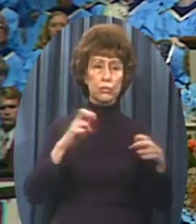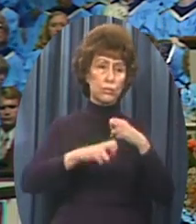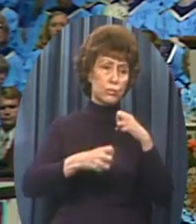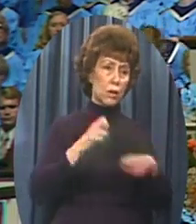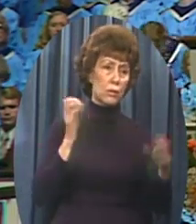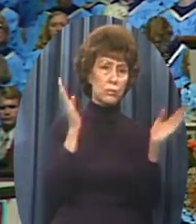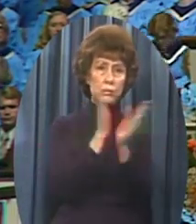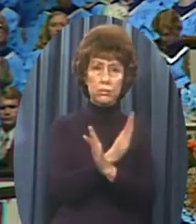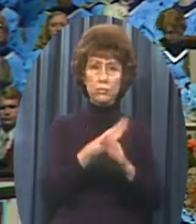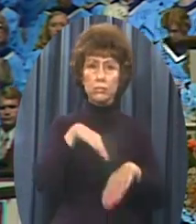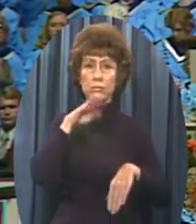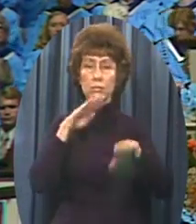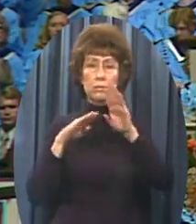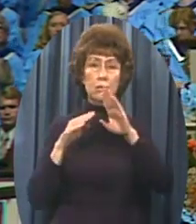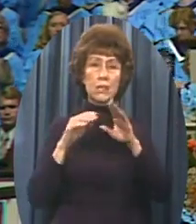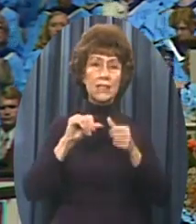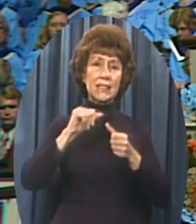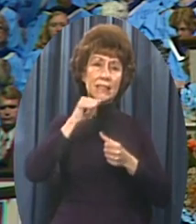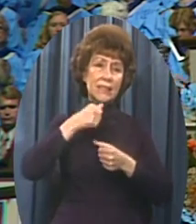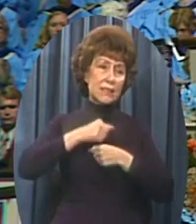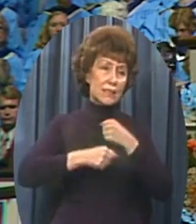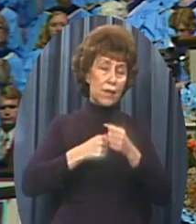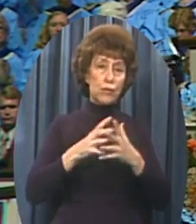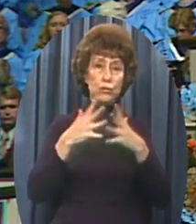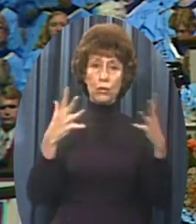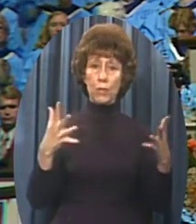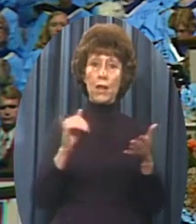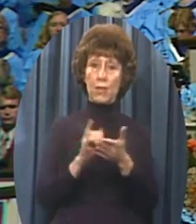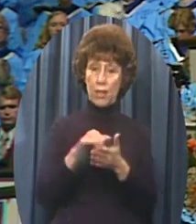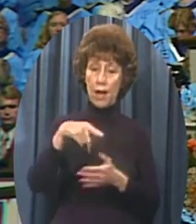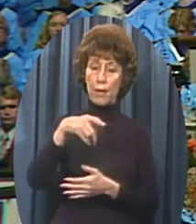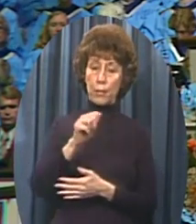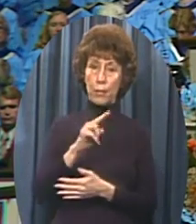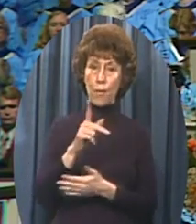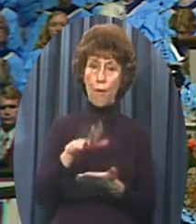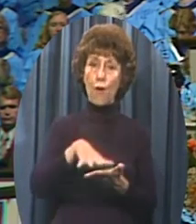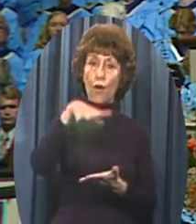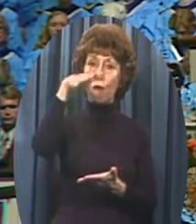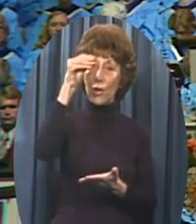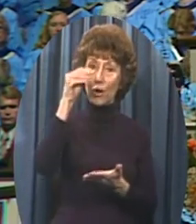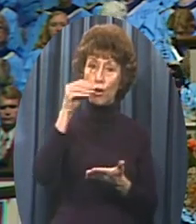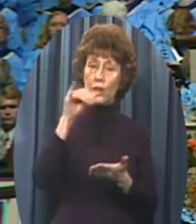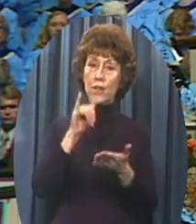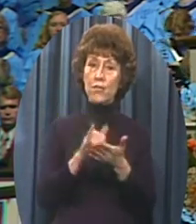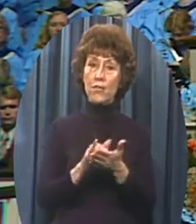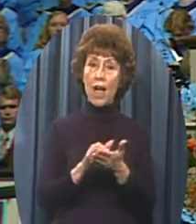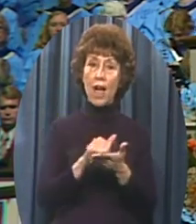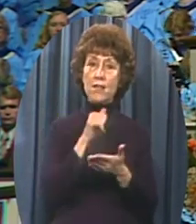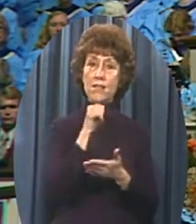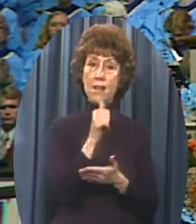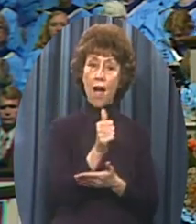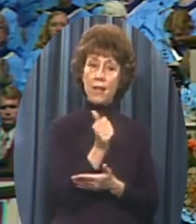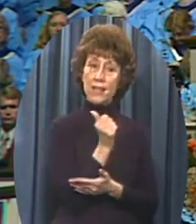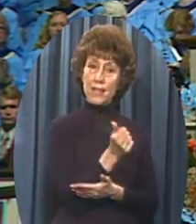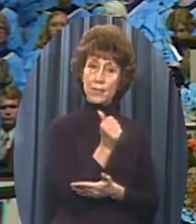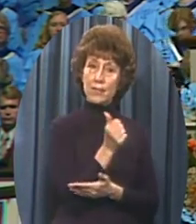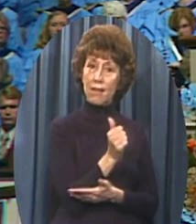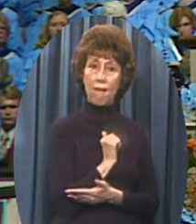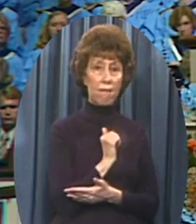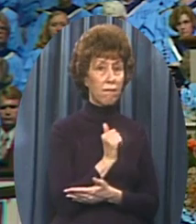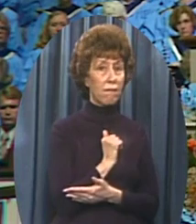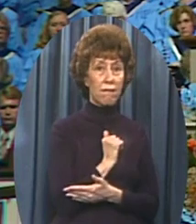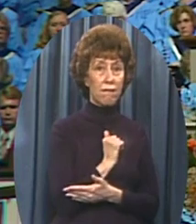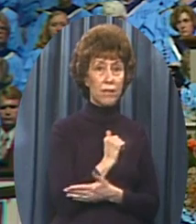felt and suffered so much that he had learned to draw not from himself but from the